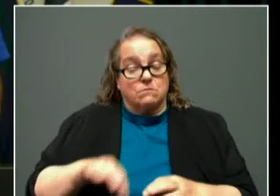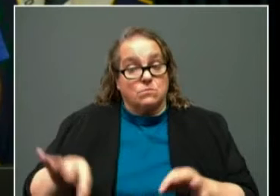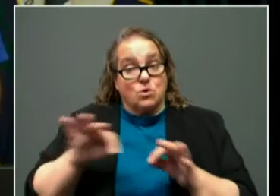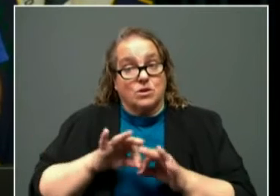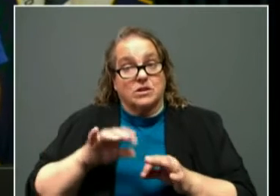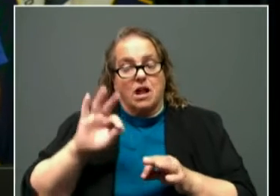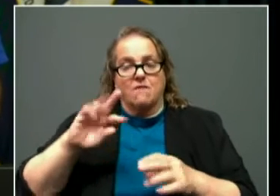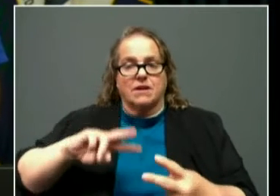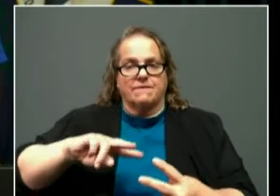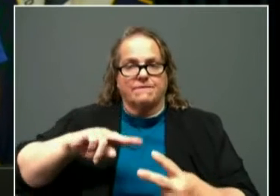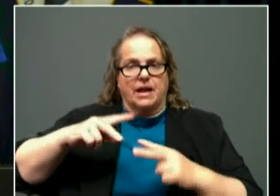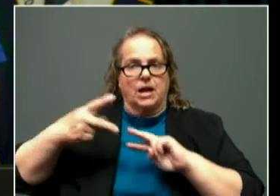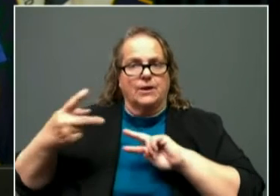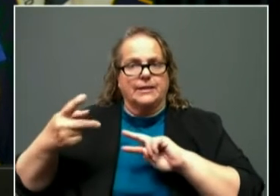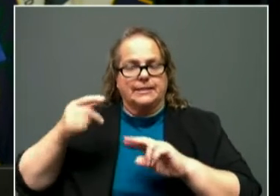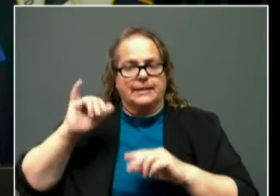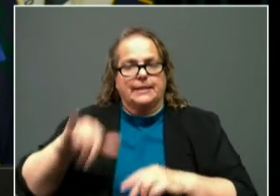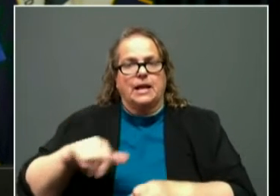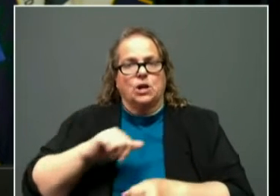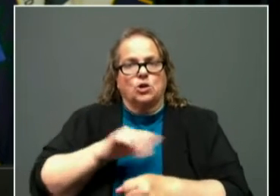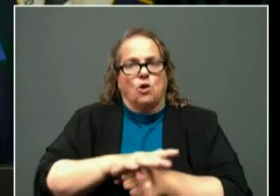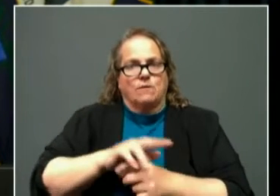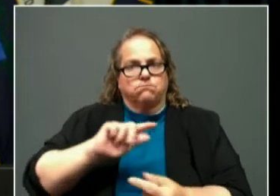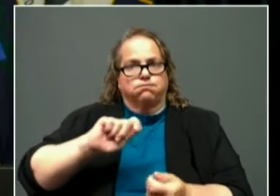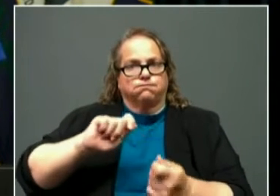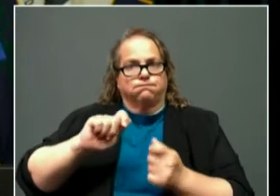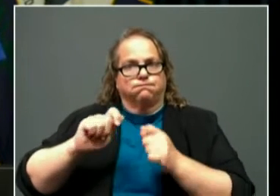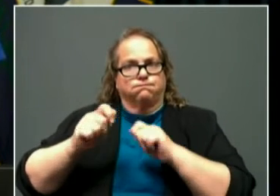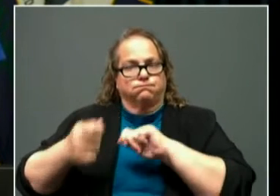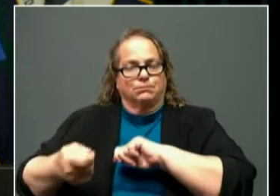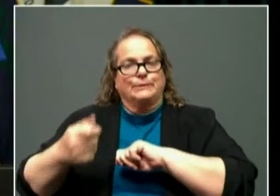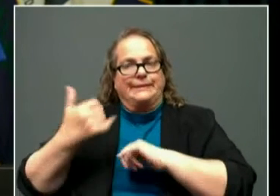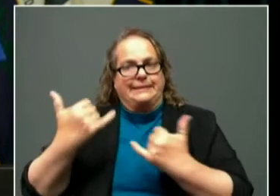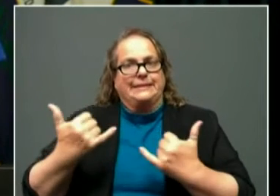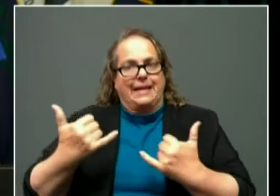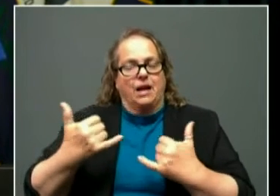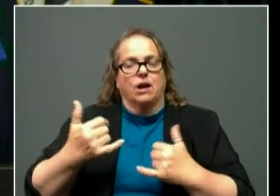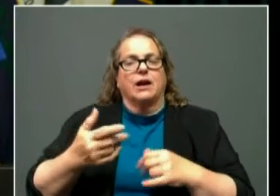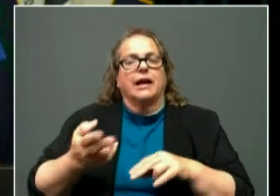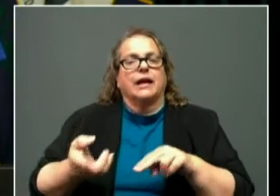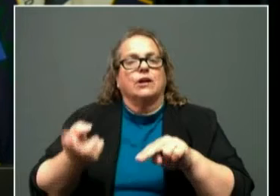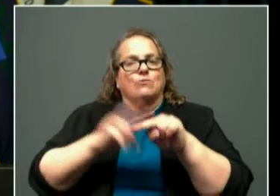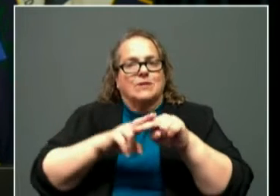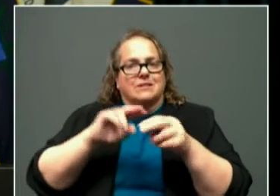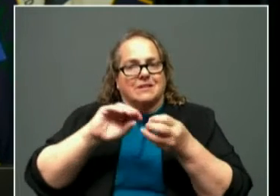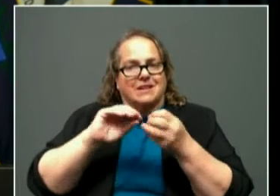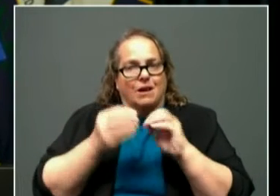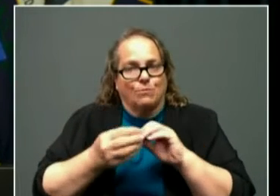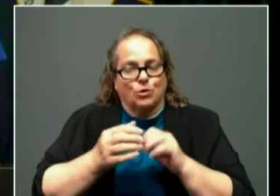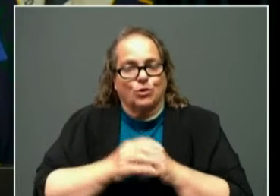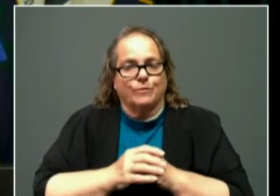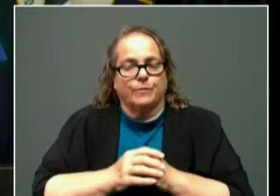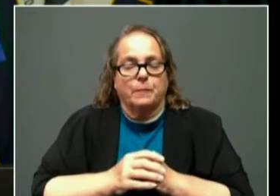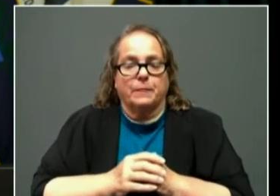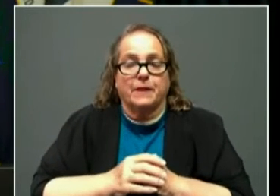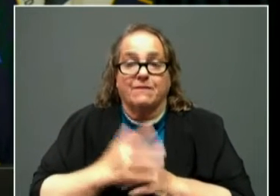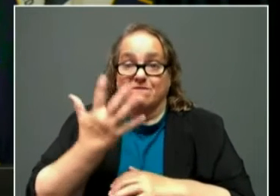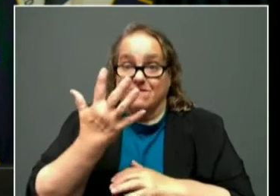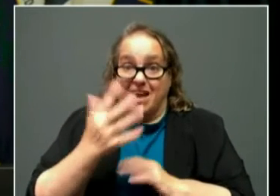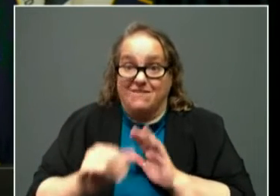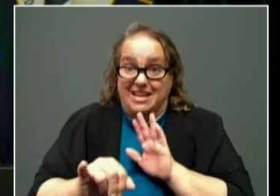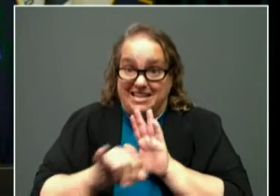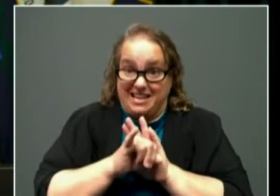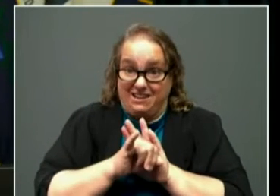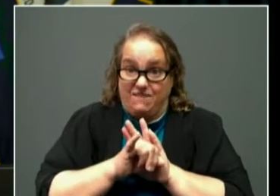concern identified in Kentucky continue to increase. Of the 5 identified variants of